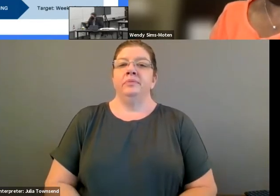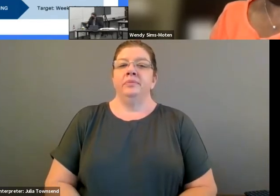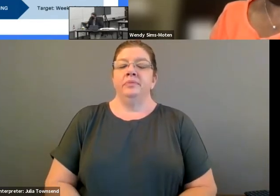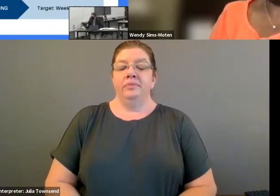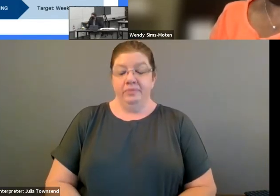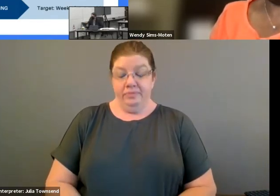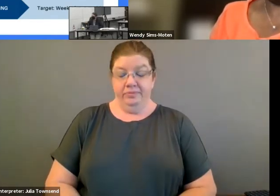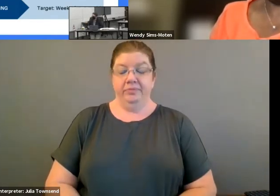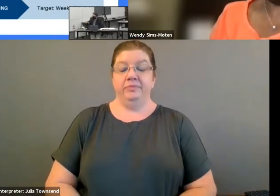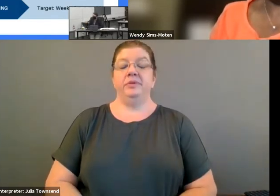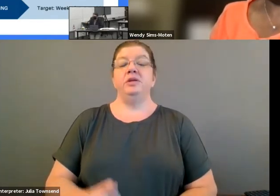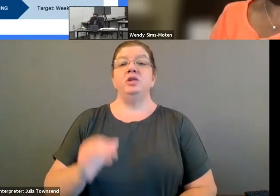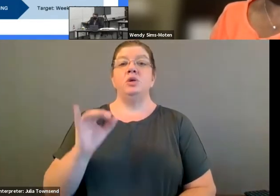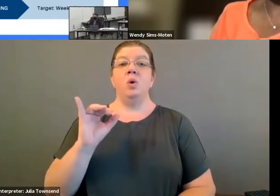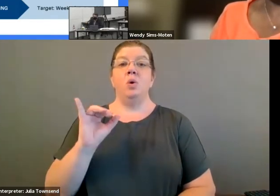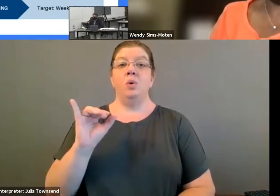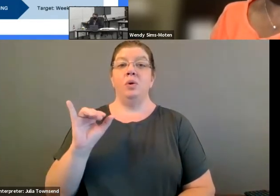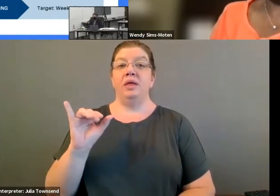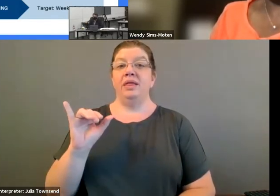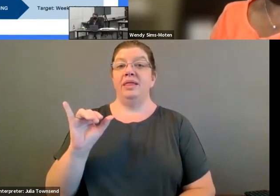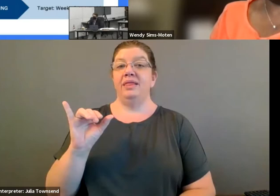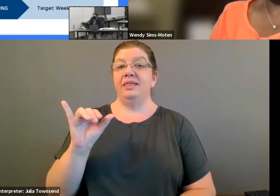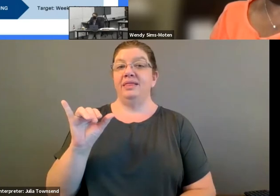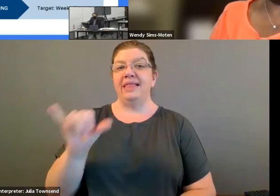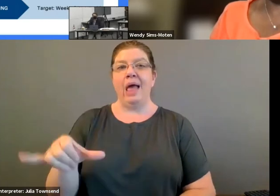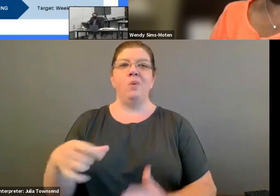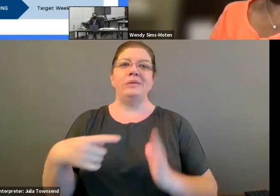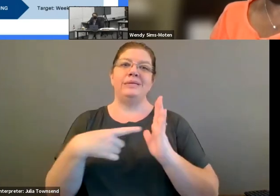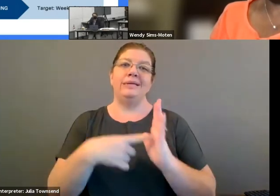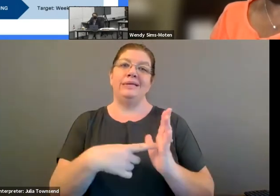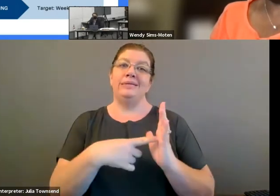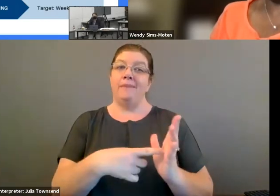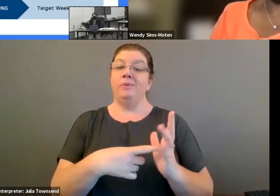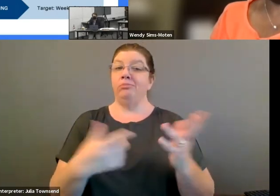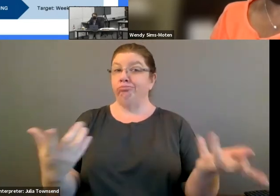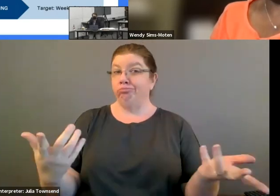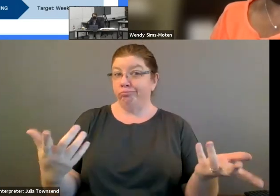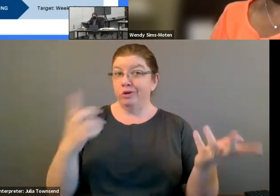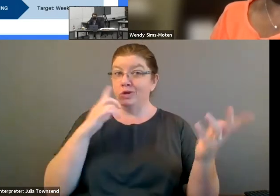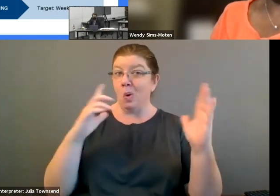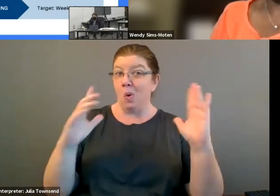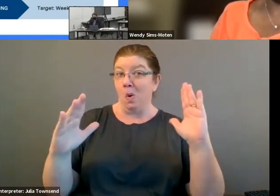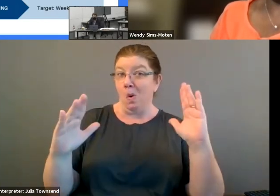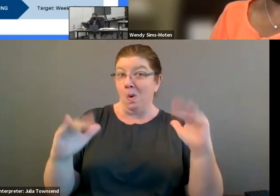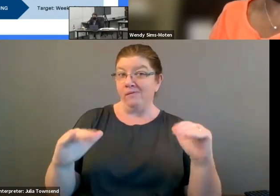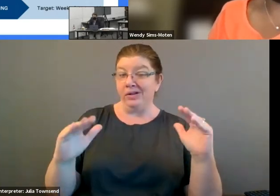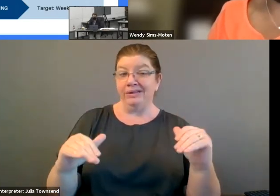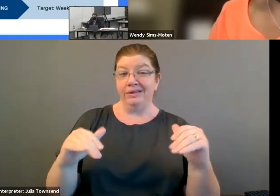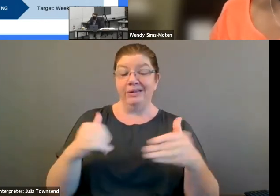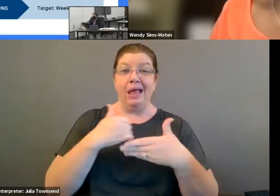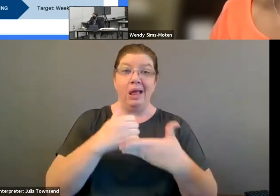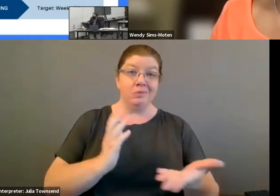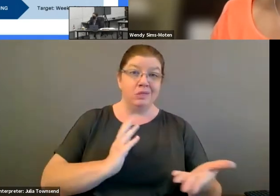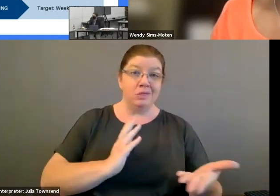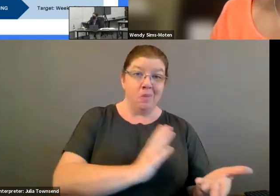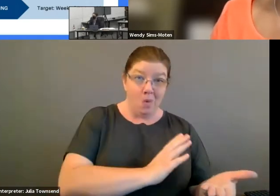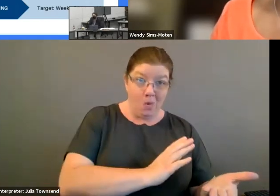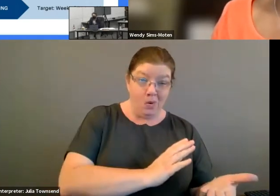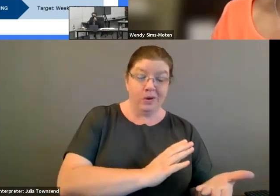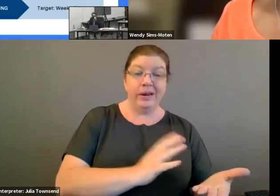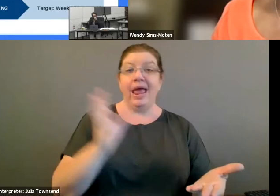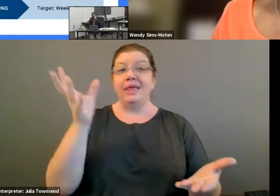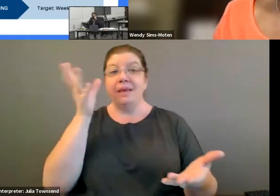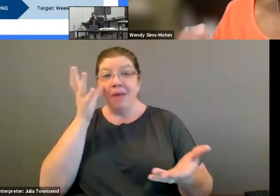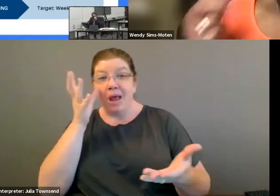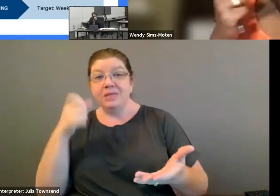So that was the an example. So I hope that helps both the board and parents